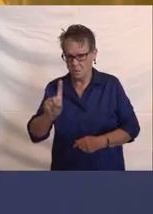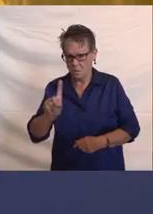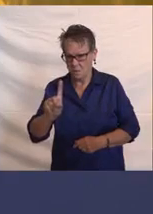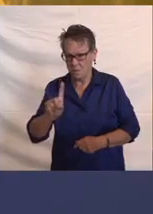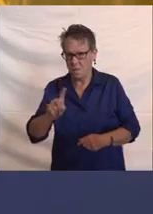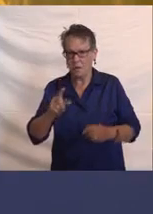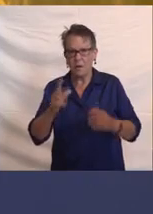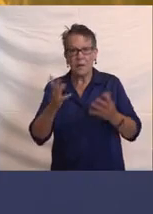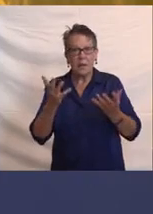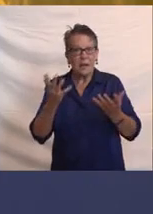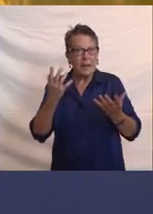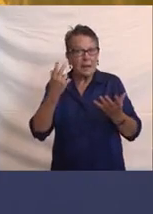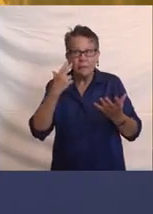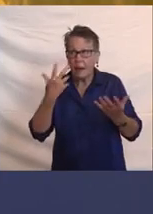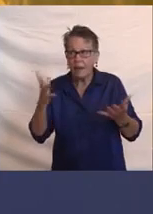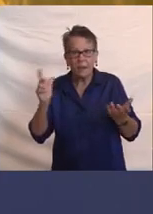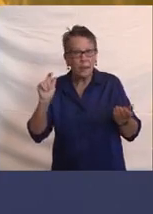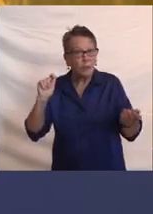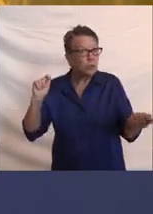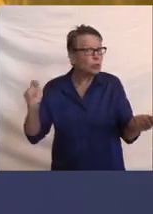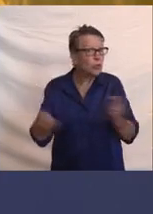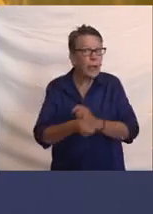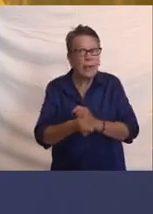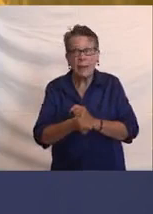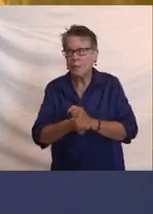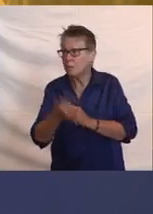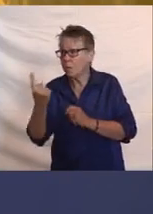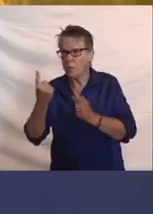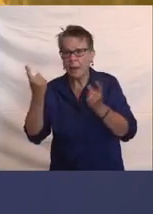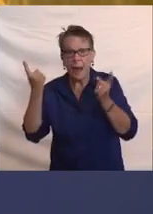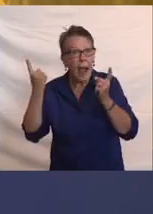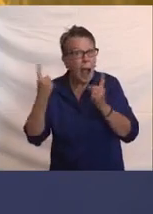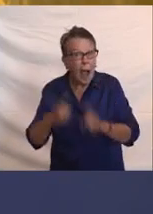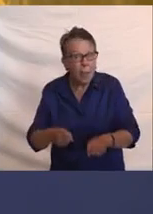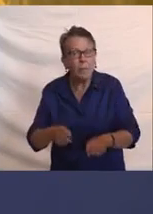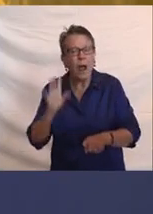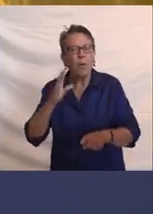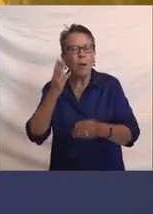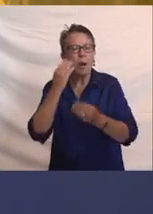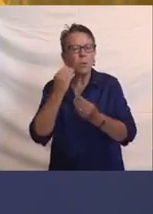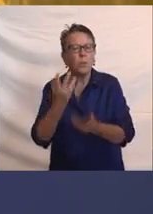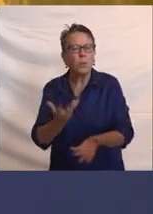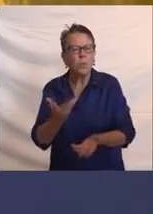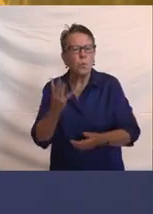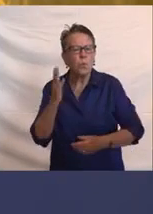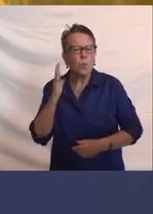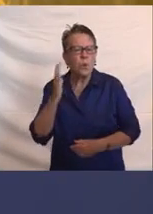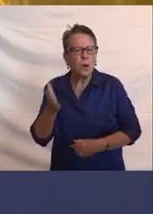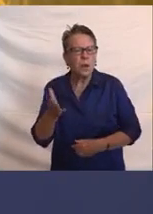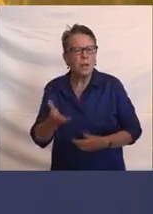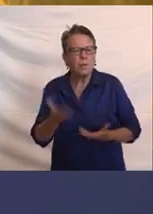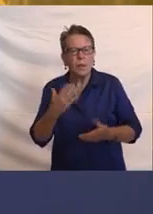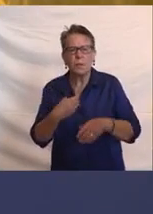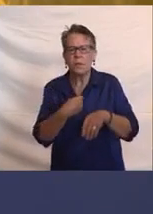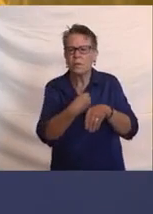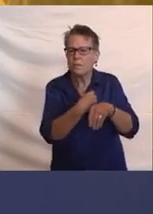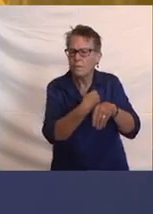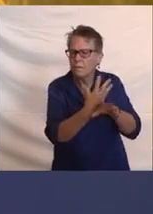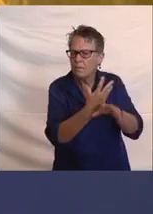that or anything that we need to get to you in between now and then, we'll go virtual or electronic or in some other